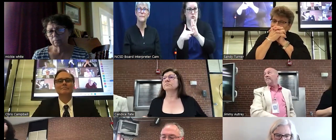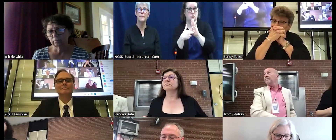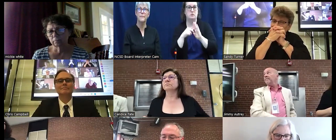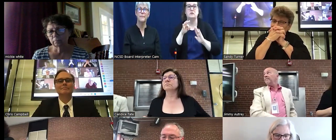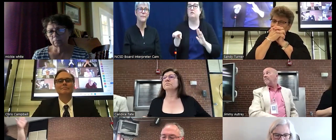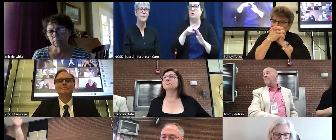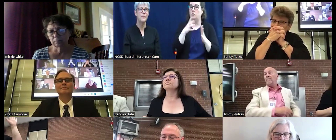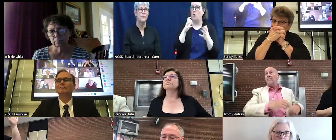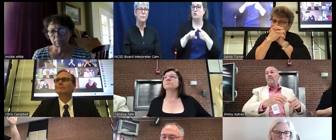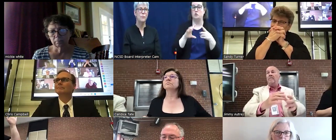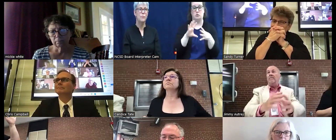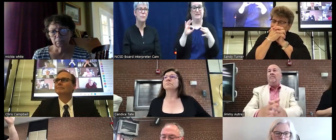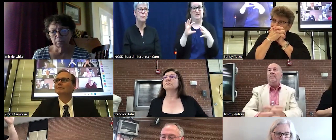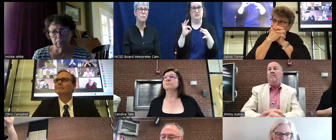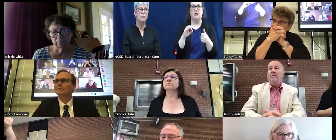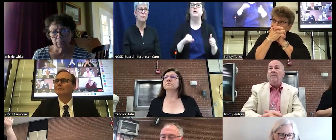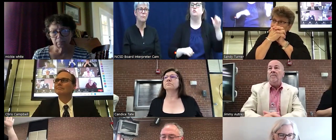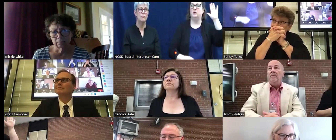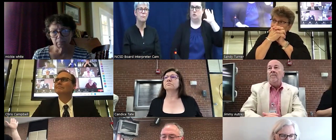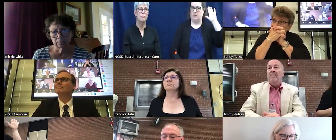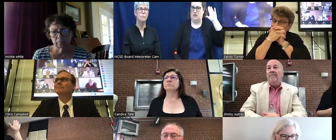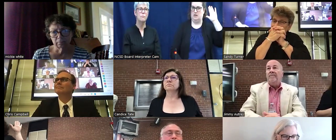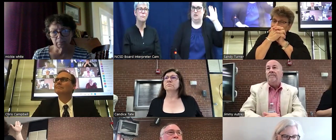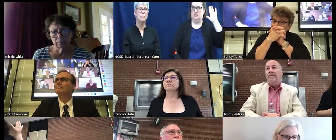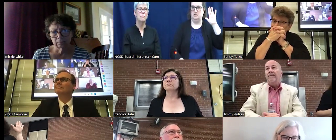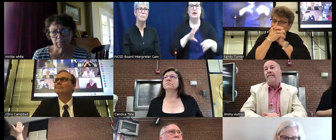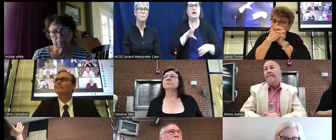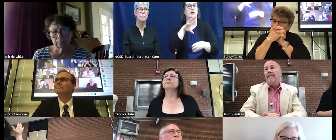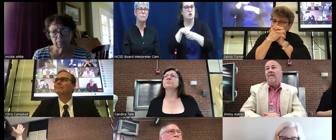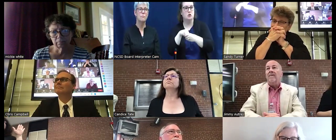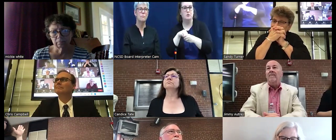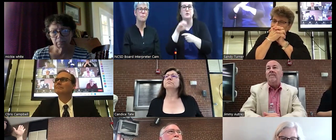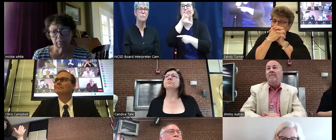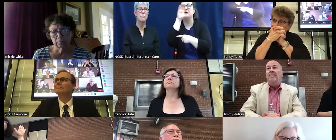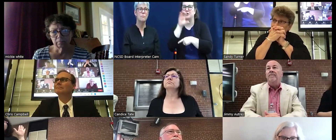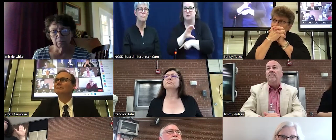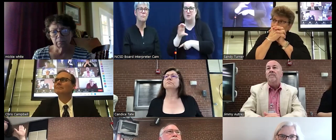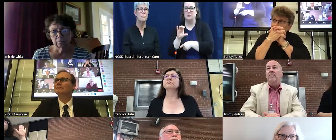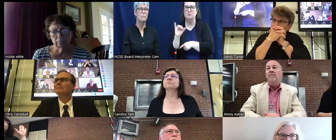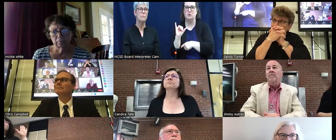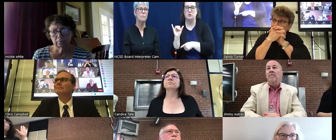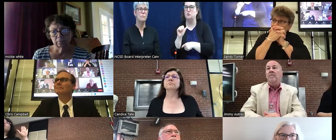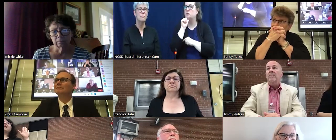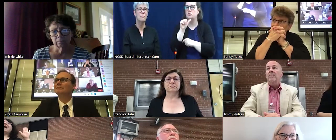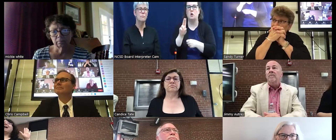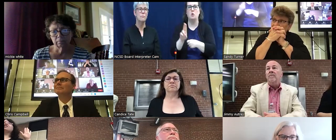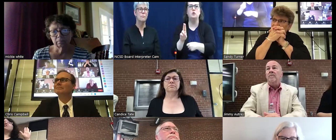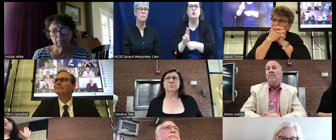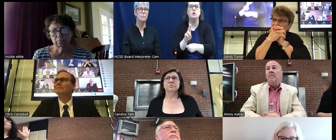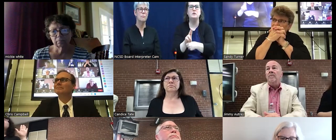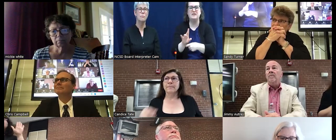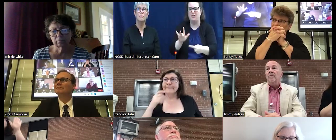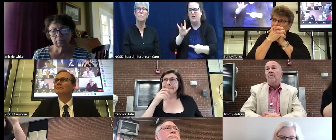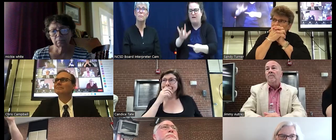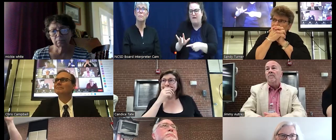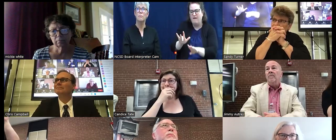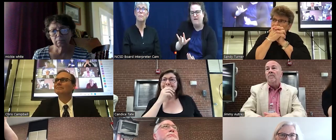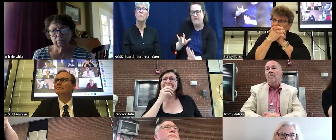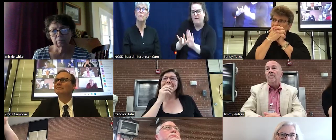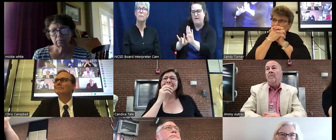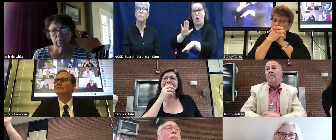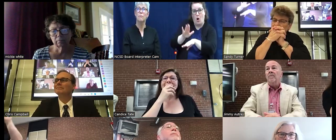to talk, please raise your hand. This includes those on Zoom. Do not use the little reactions.